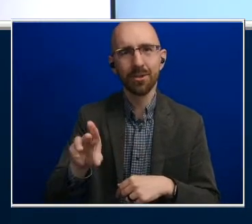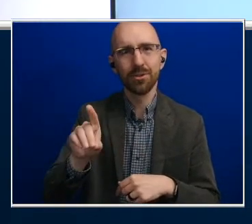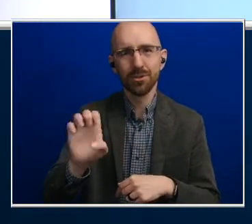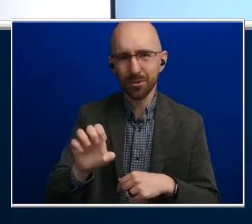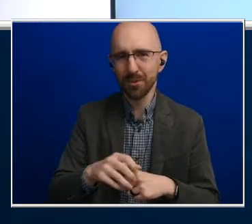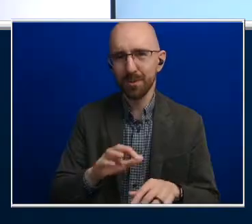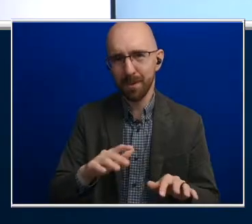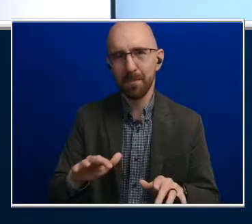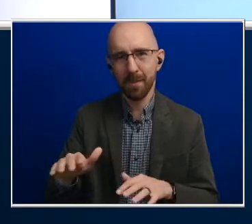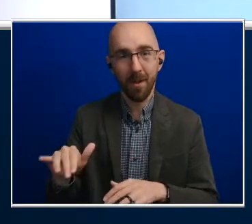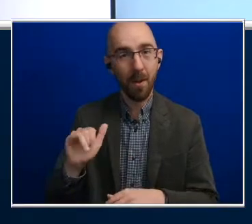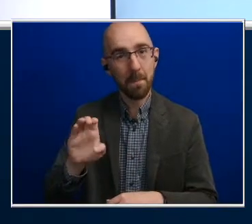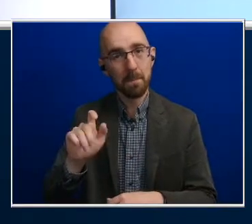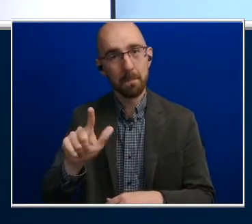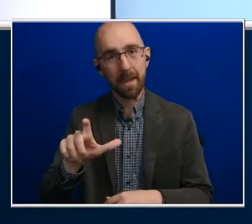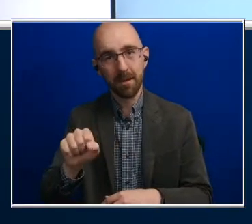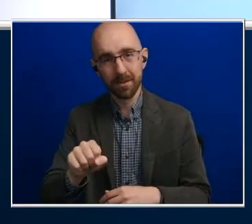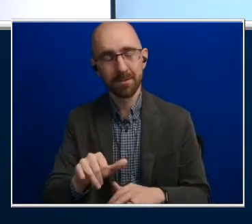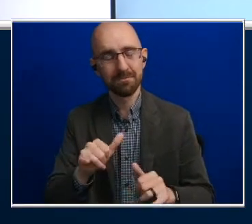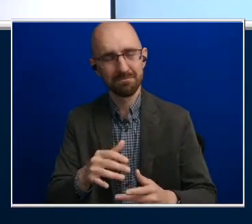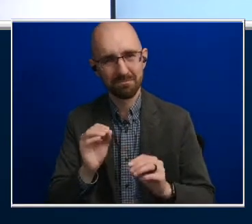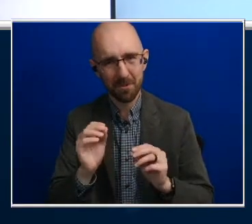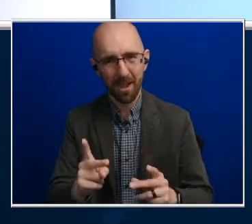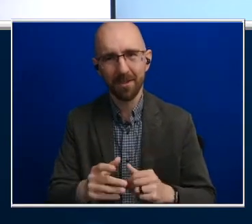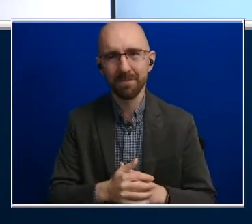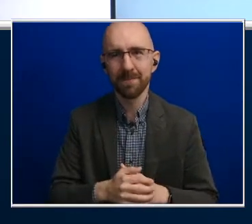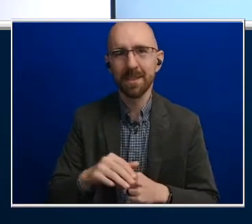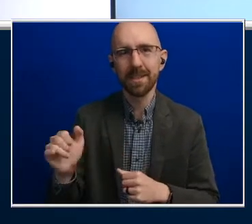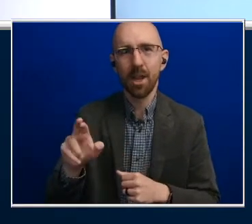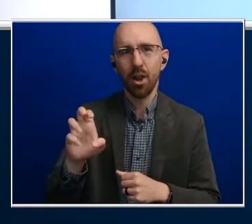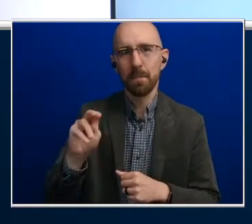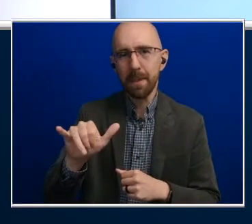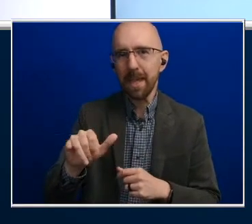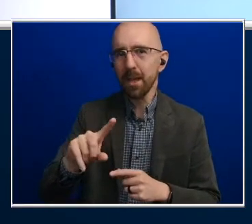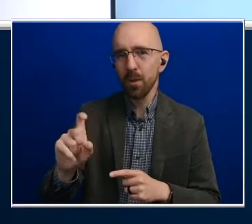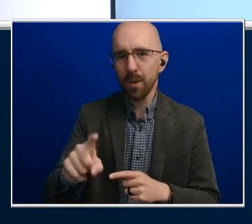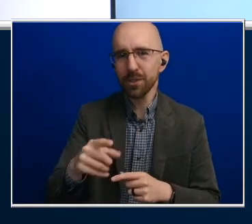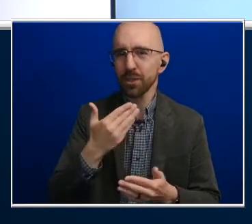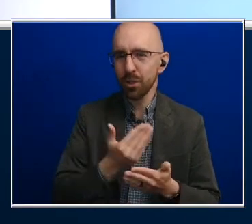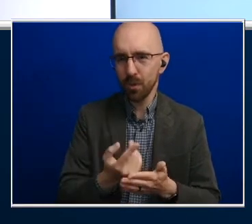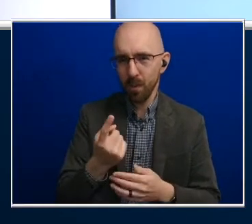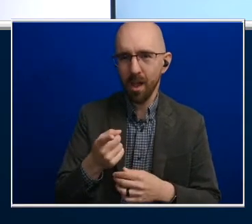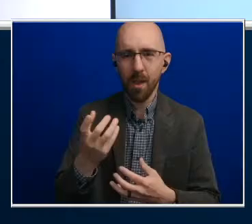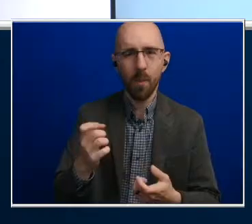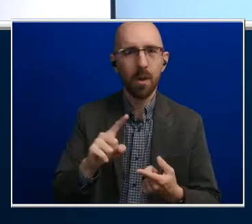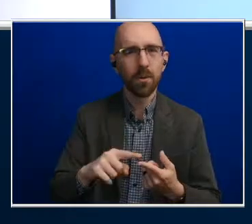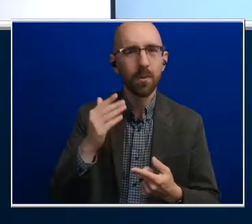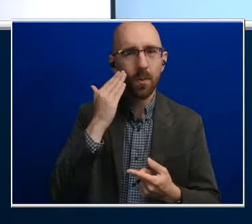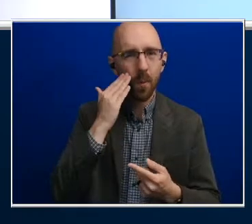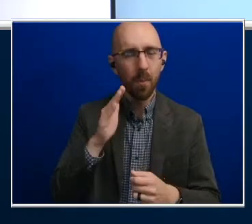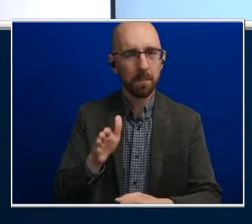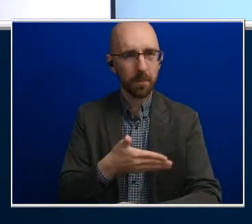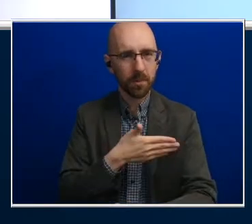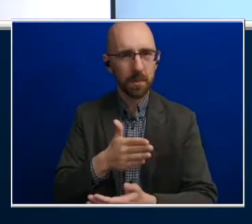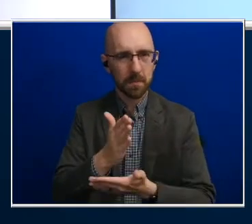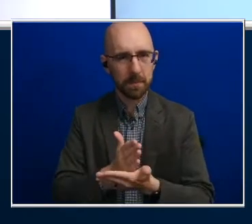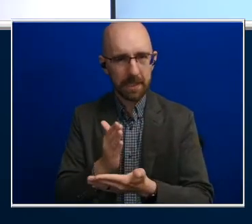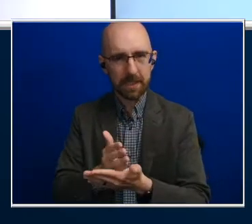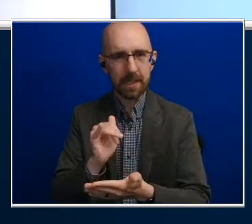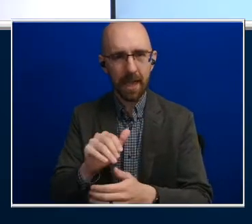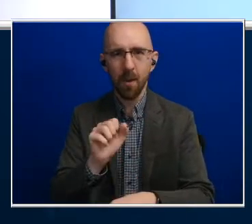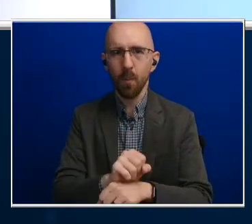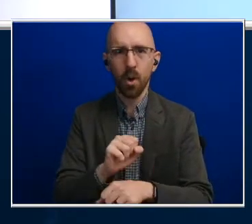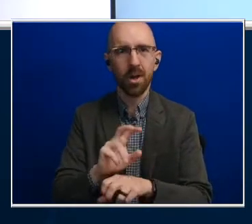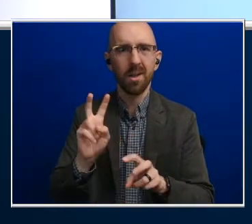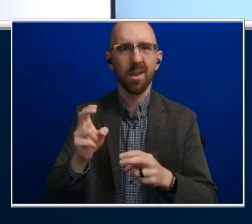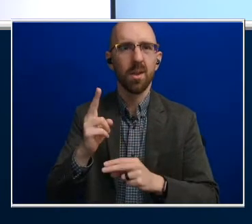Beatles. Okay. Jeremy has a question. This is a good one. He wants to know, are there musical pieces that work universally for people,